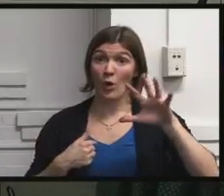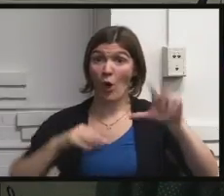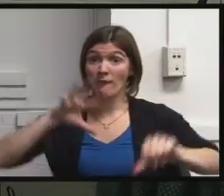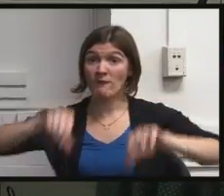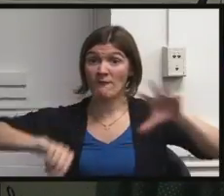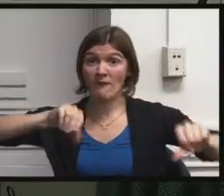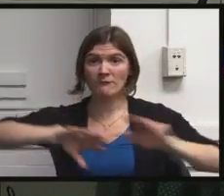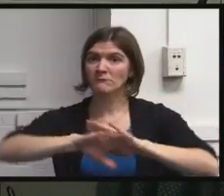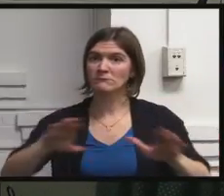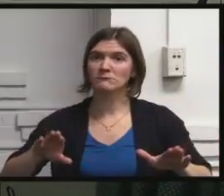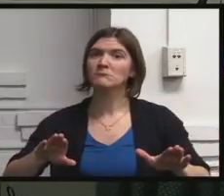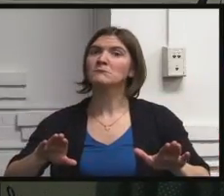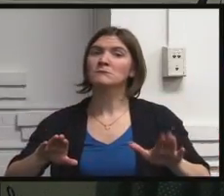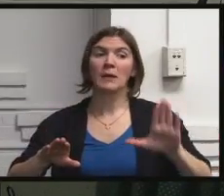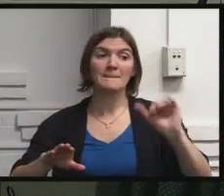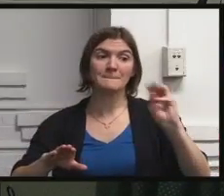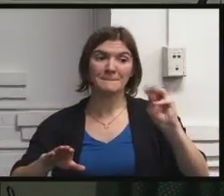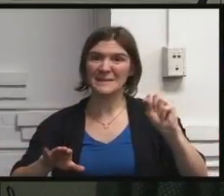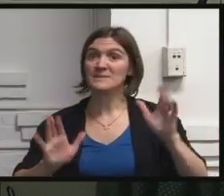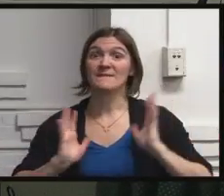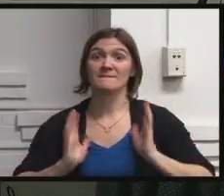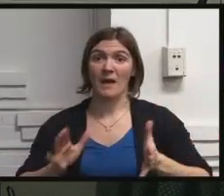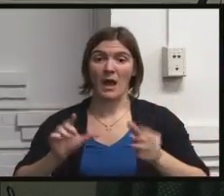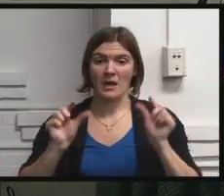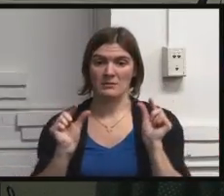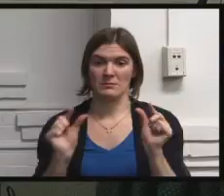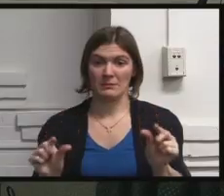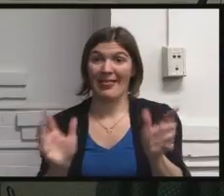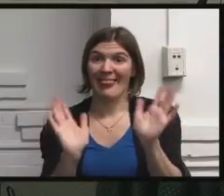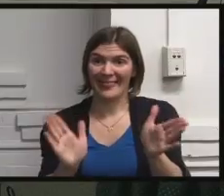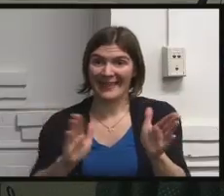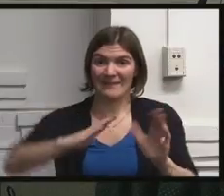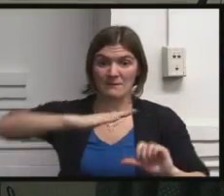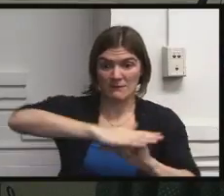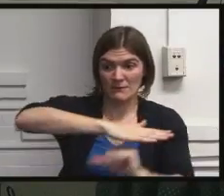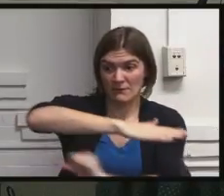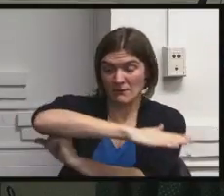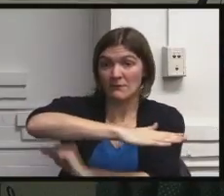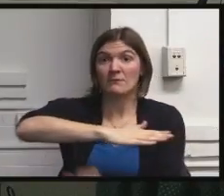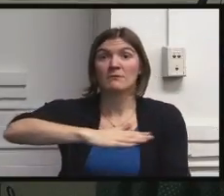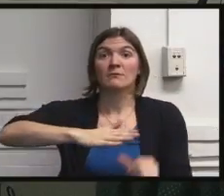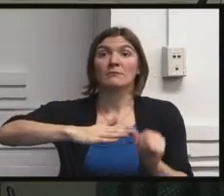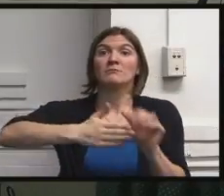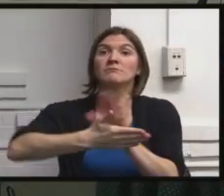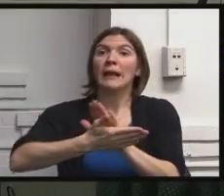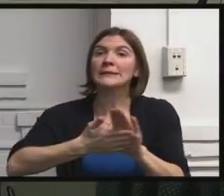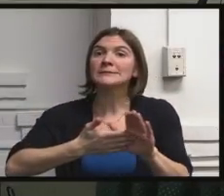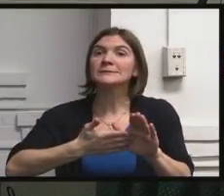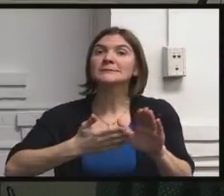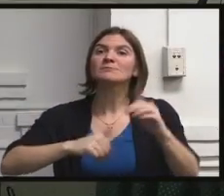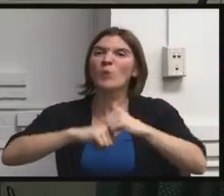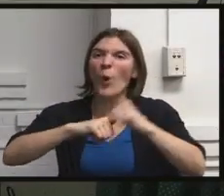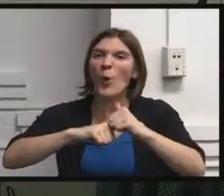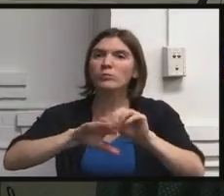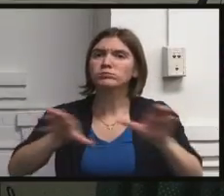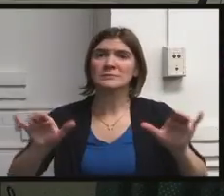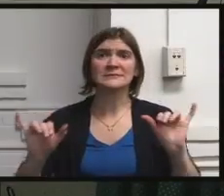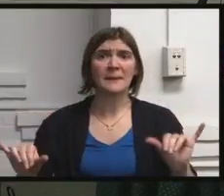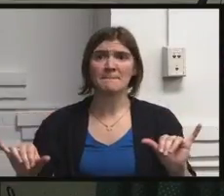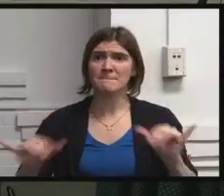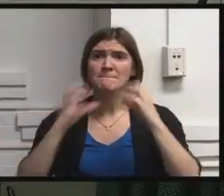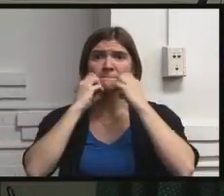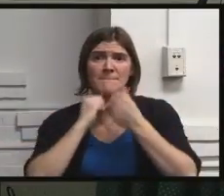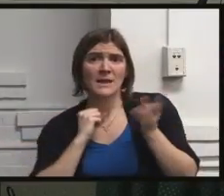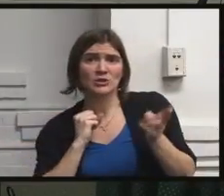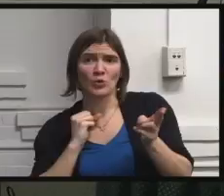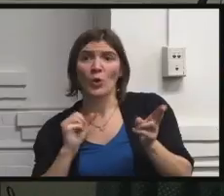components. The beams are considered historic. The substructure is kind of that nice kind of ledge stone. That's also considered historic.